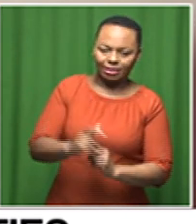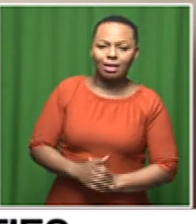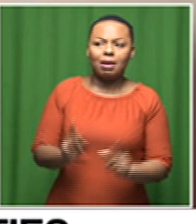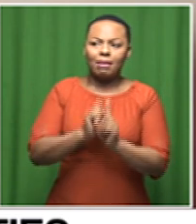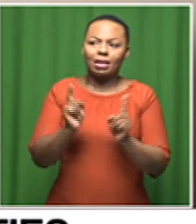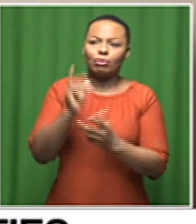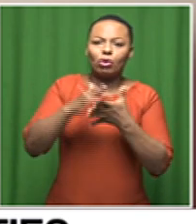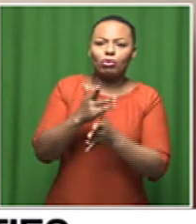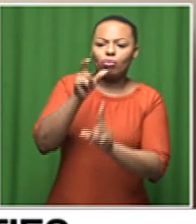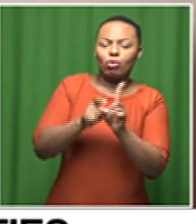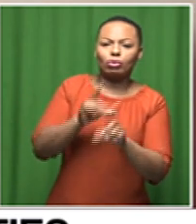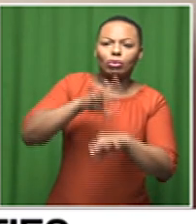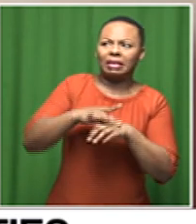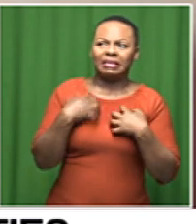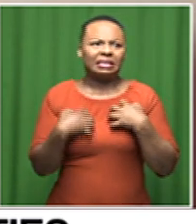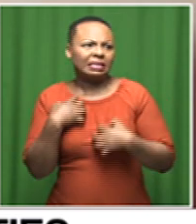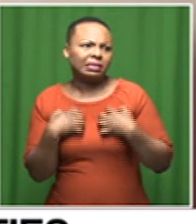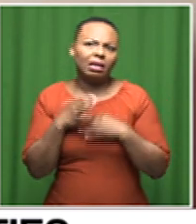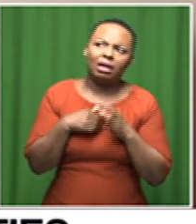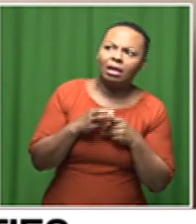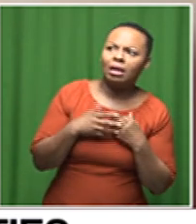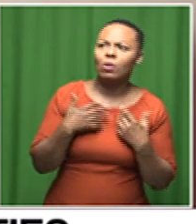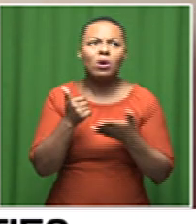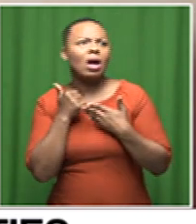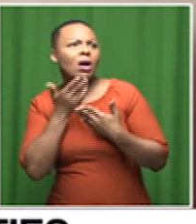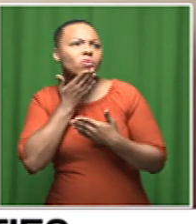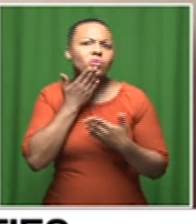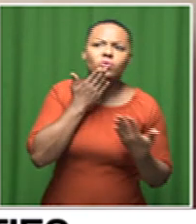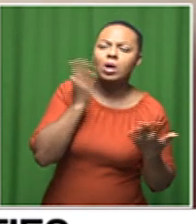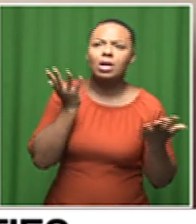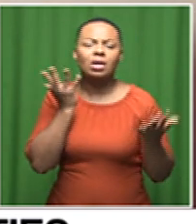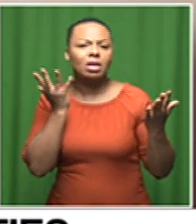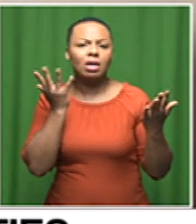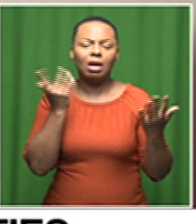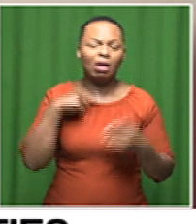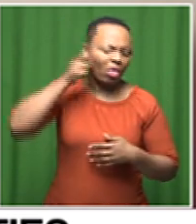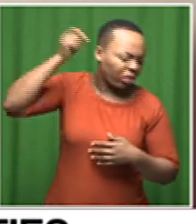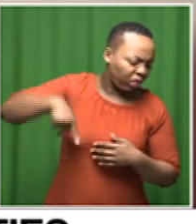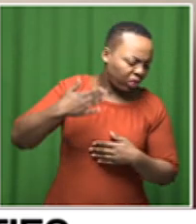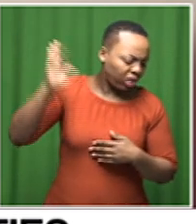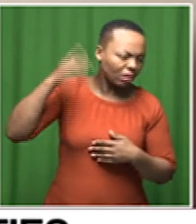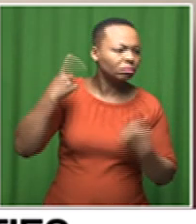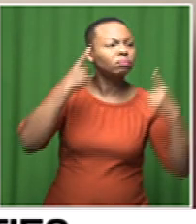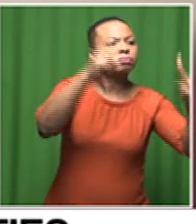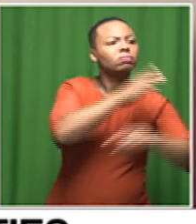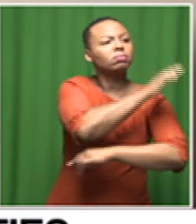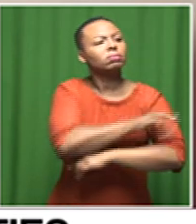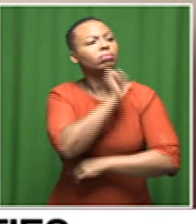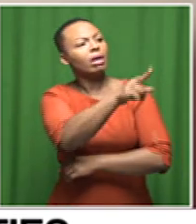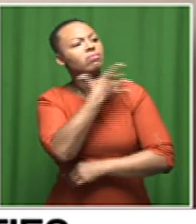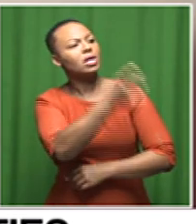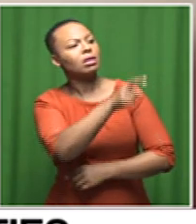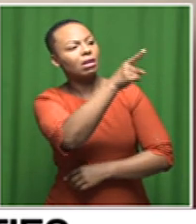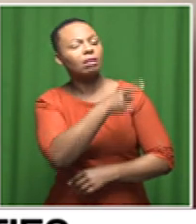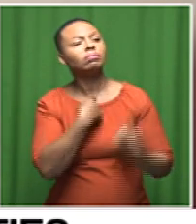of frustration, because of desperation, they end up not ignoring whatever referral systems that are there in the